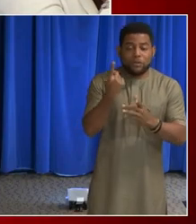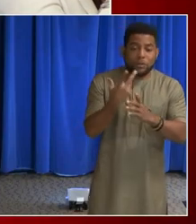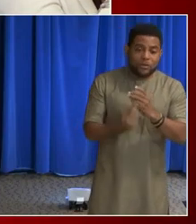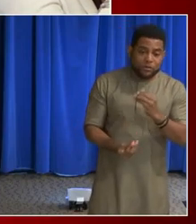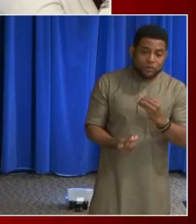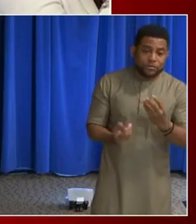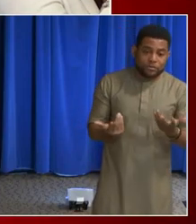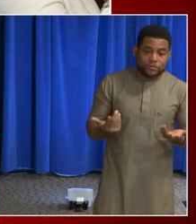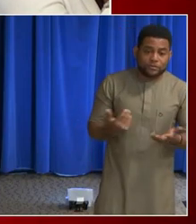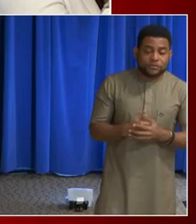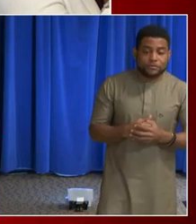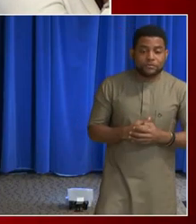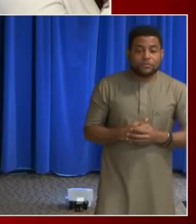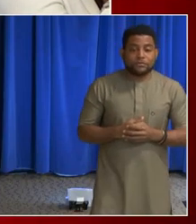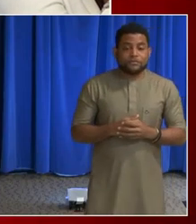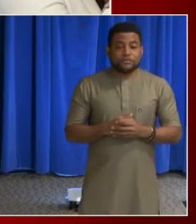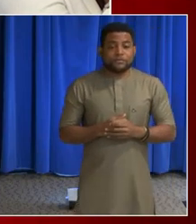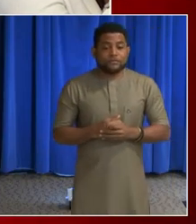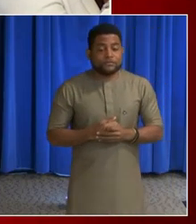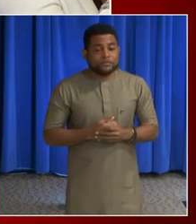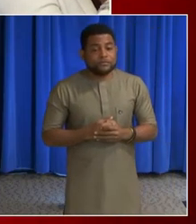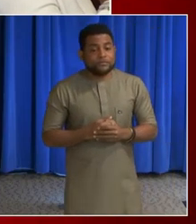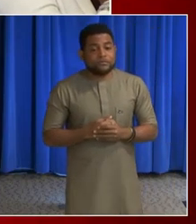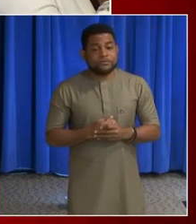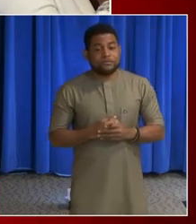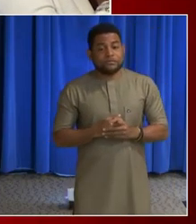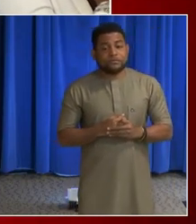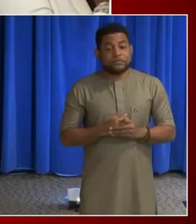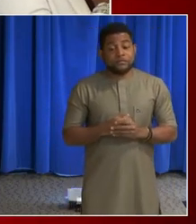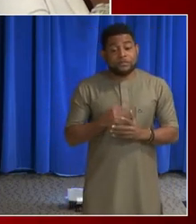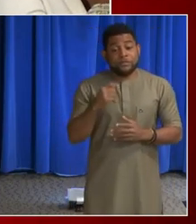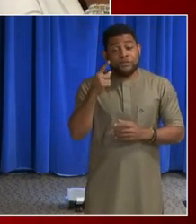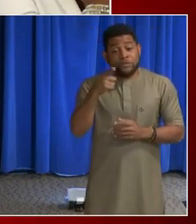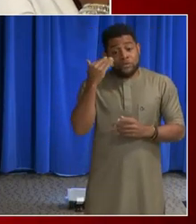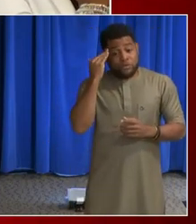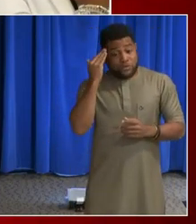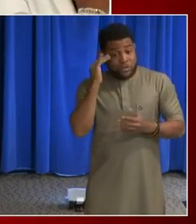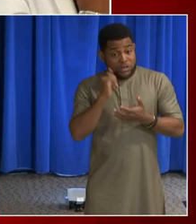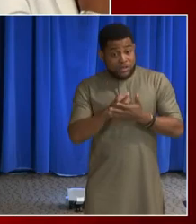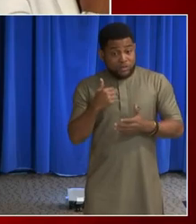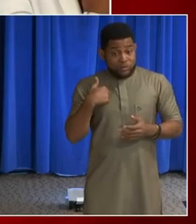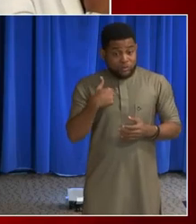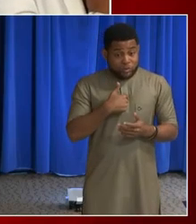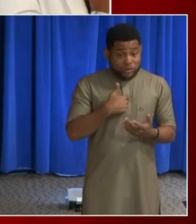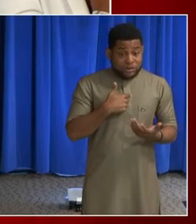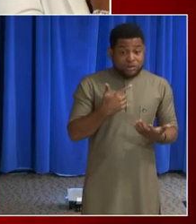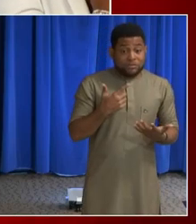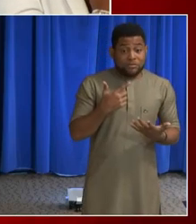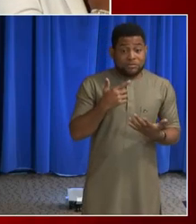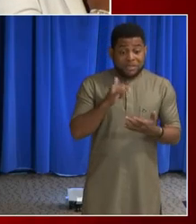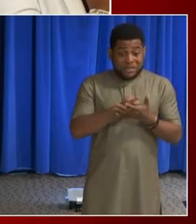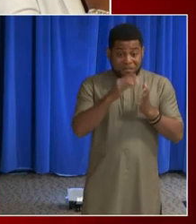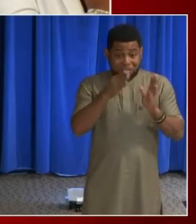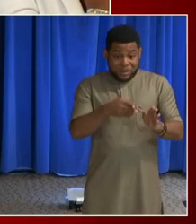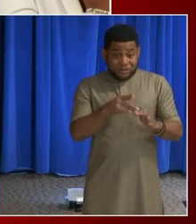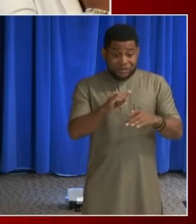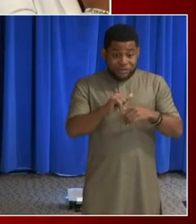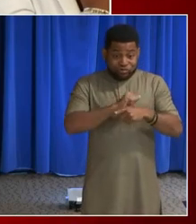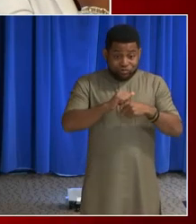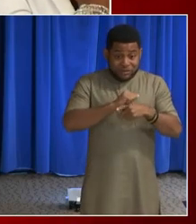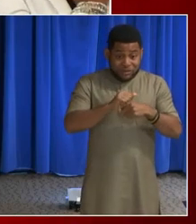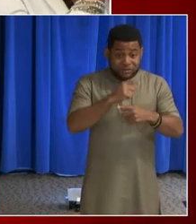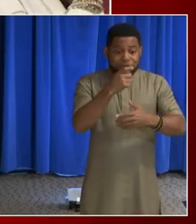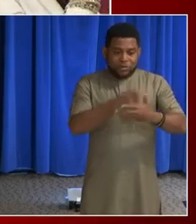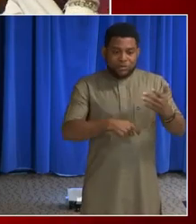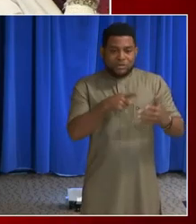have. As you know, we charged the person doing the training in that case. We charged him last night. That